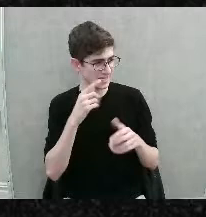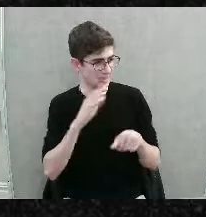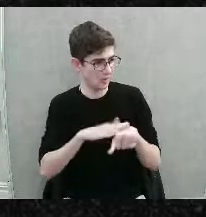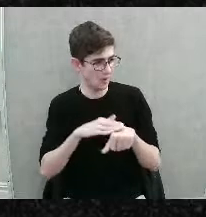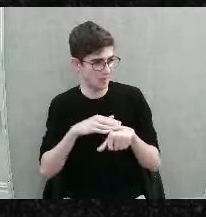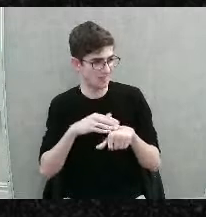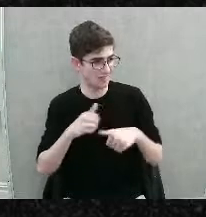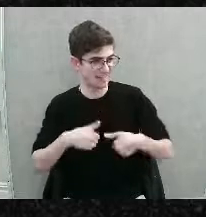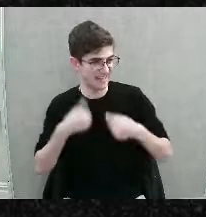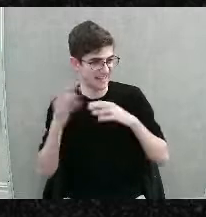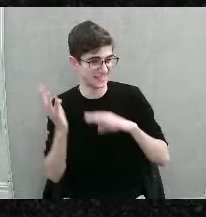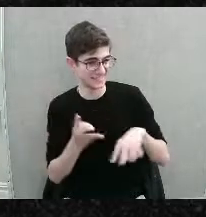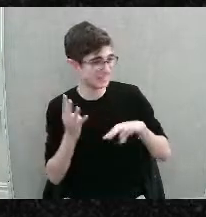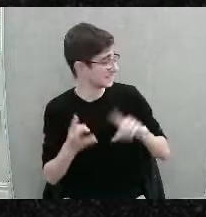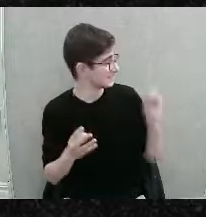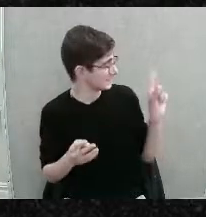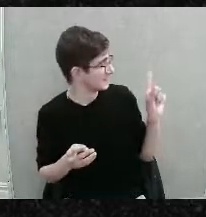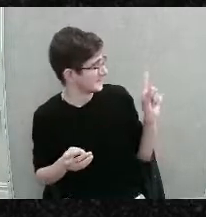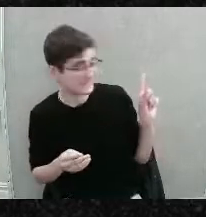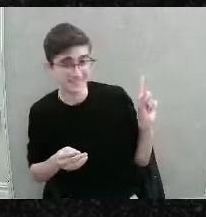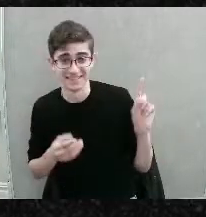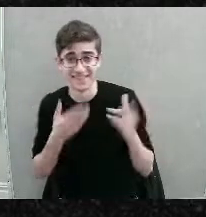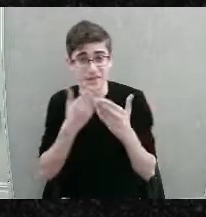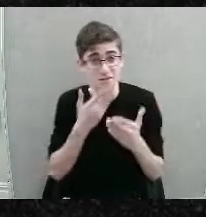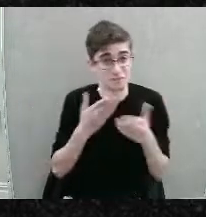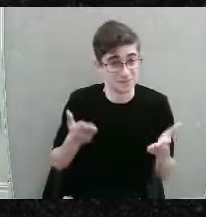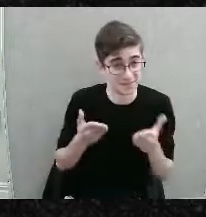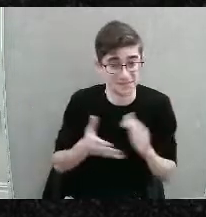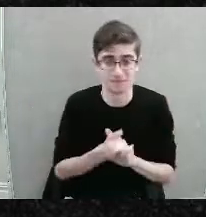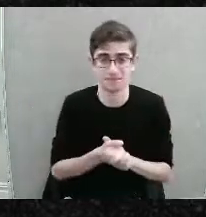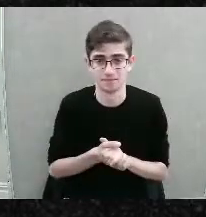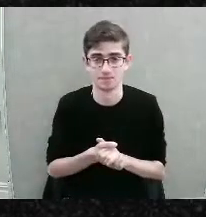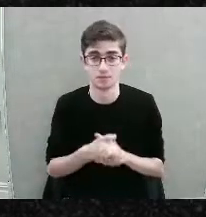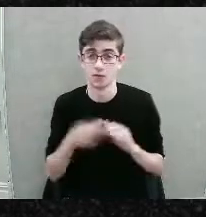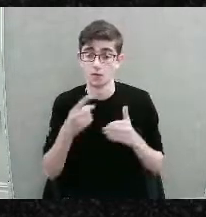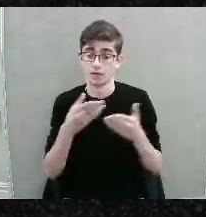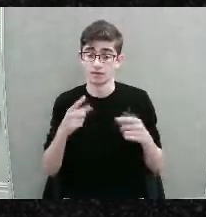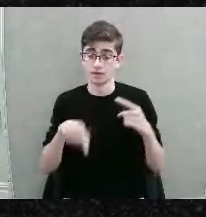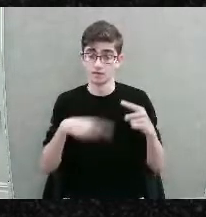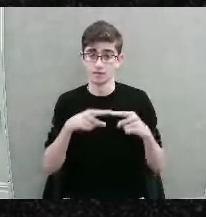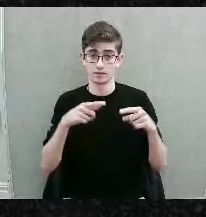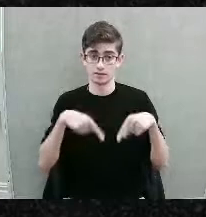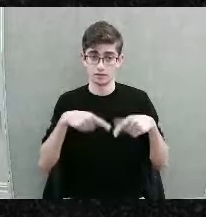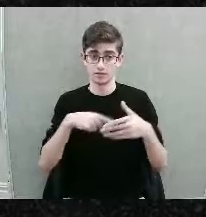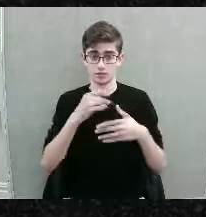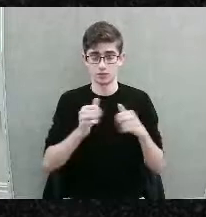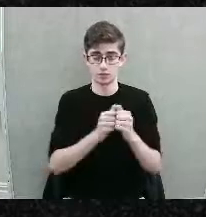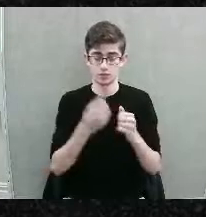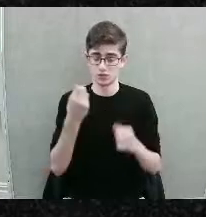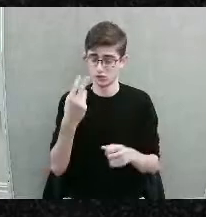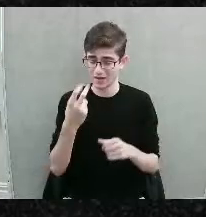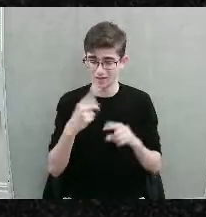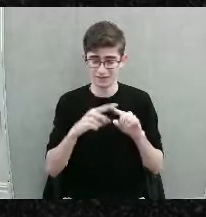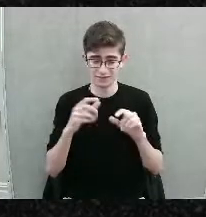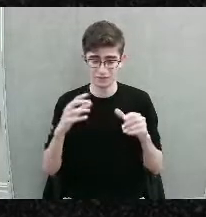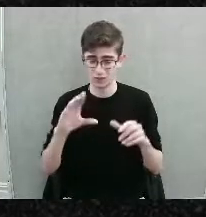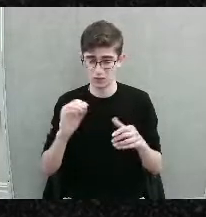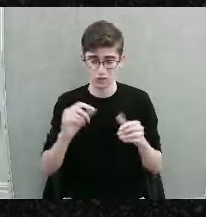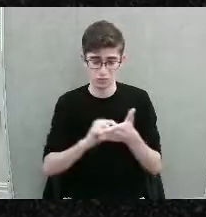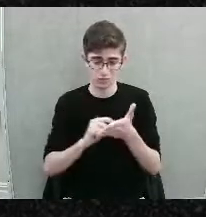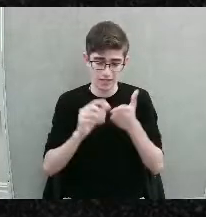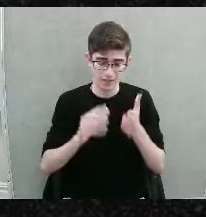streaming from various parts of the world. One of the things about doing a project with 12 co-authors in places